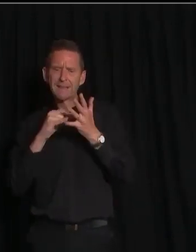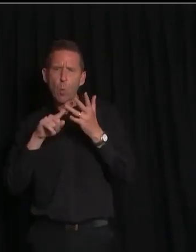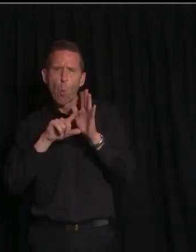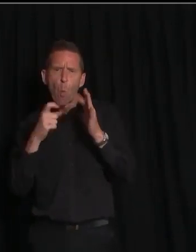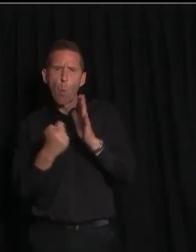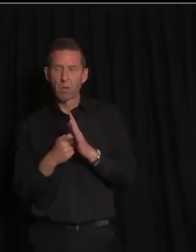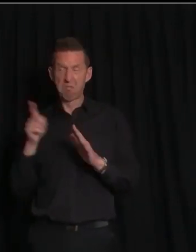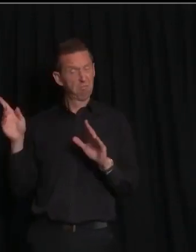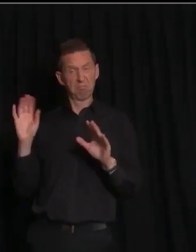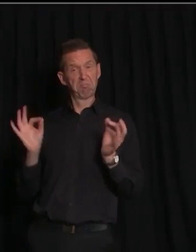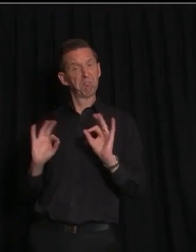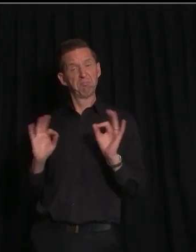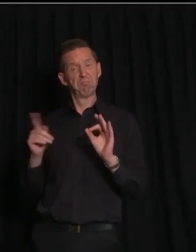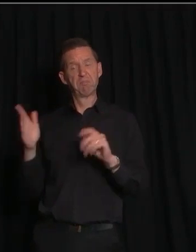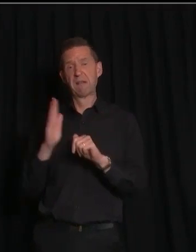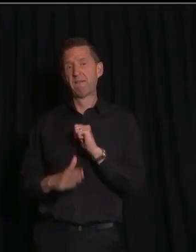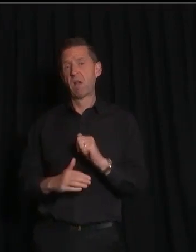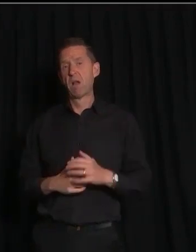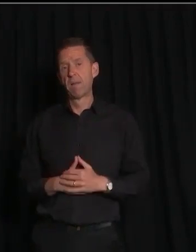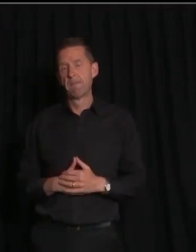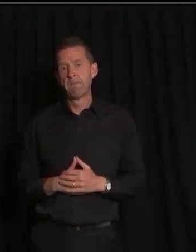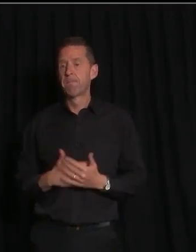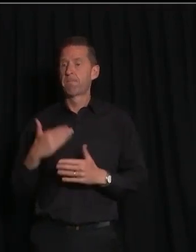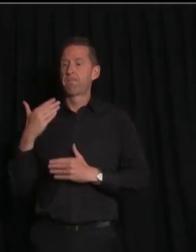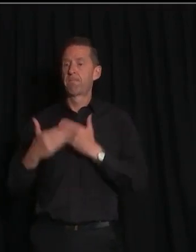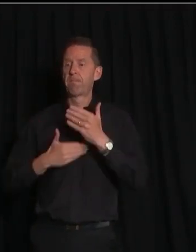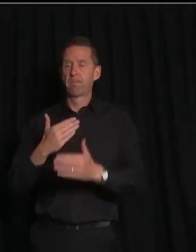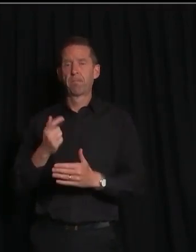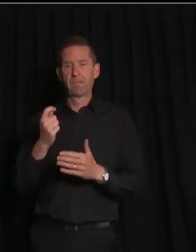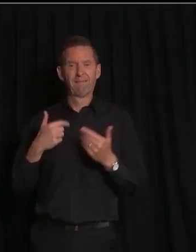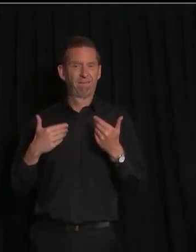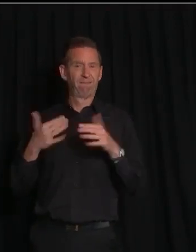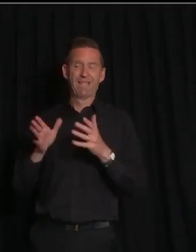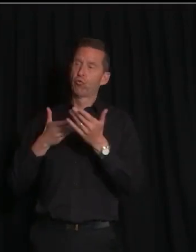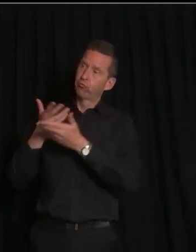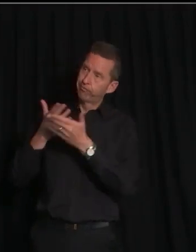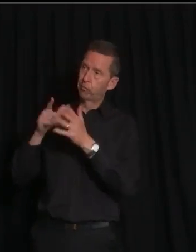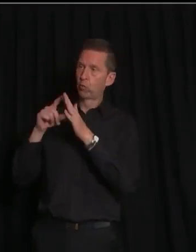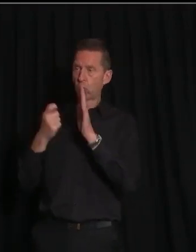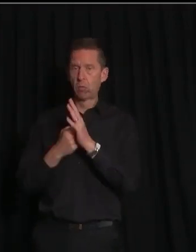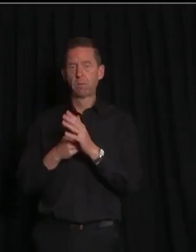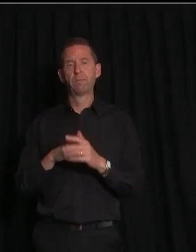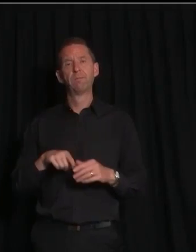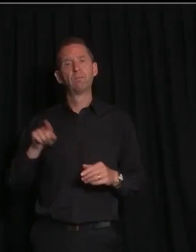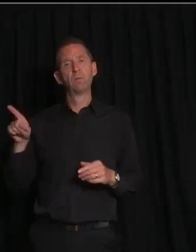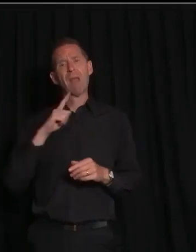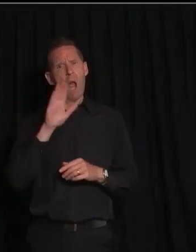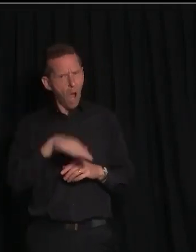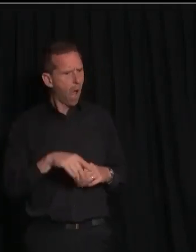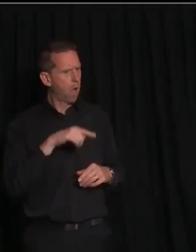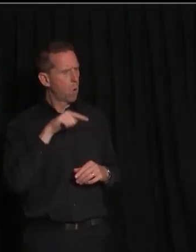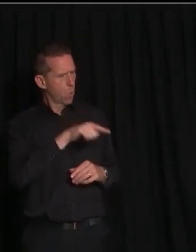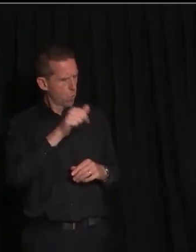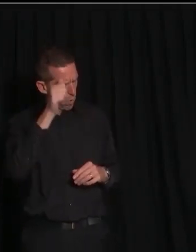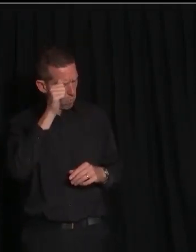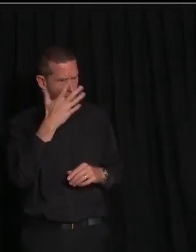or anything like that. And at the end of the appointment, she was like, by the way, do you know